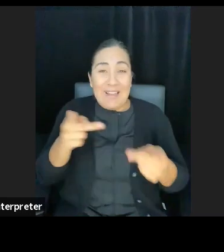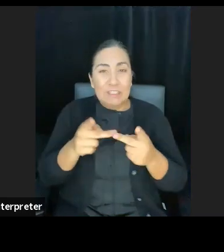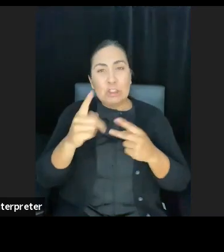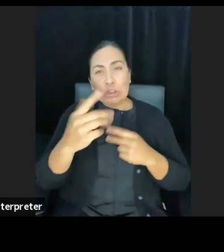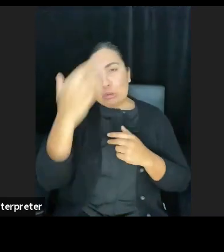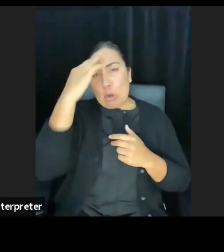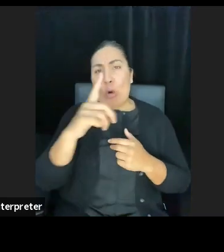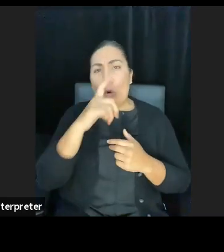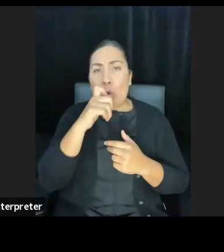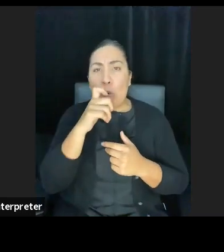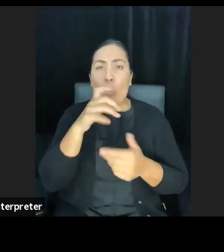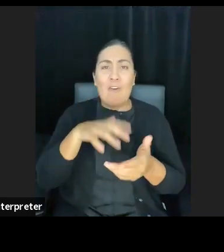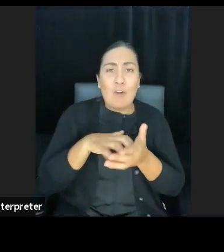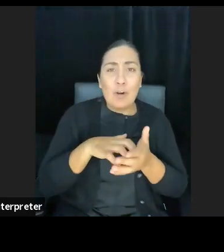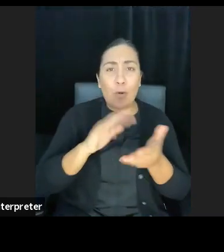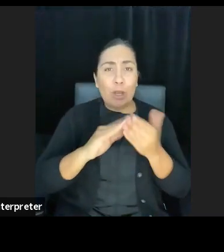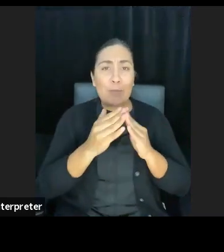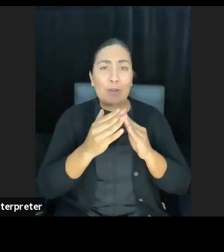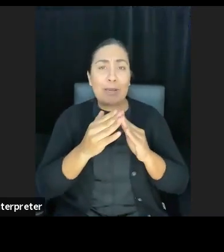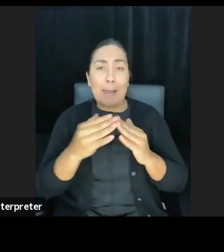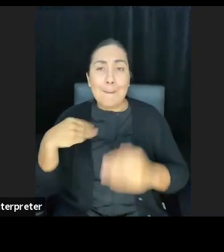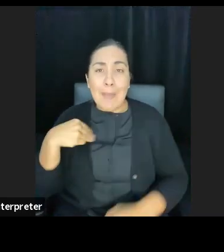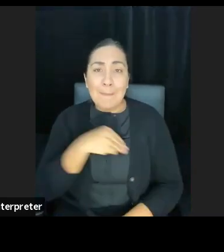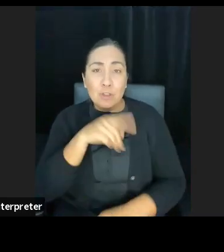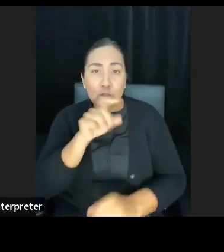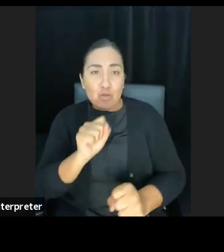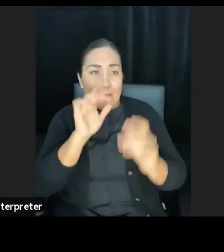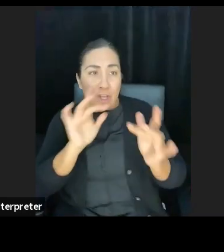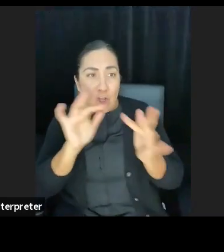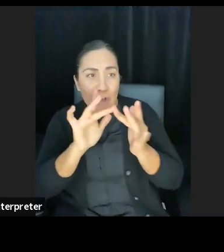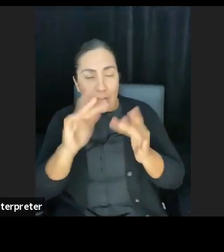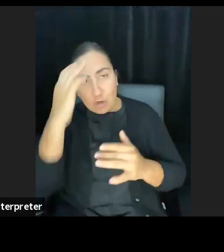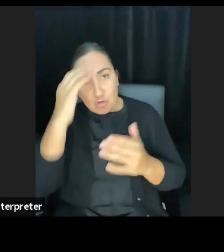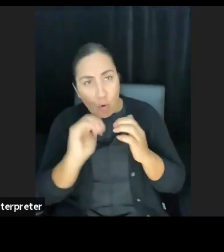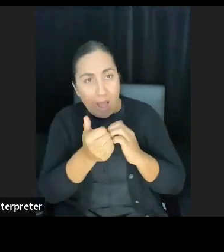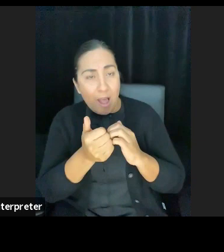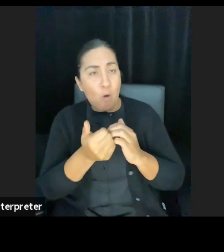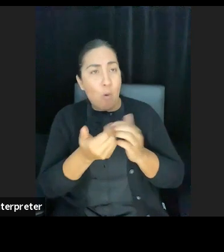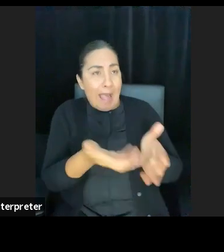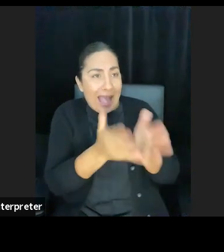know the best way to contact them, to ask what they need, and you know who to go to